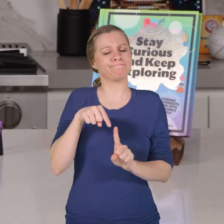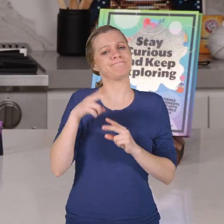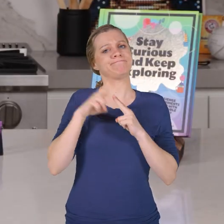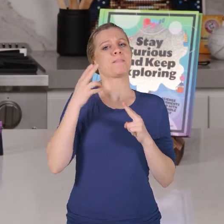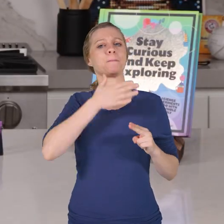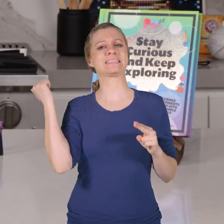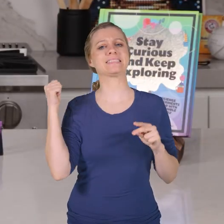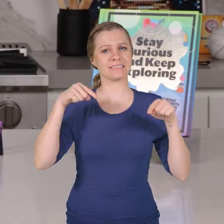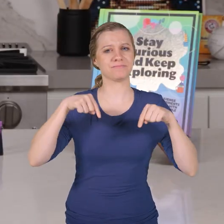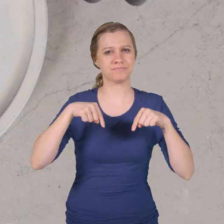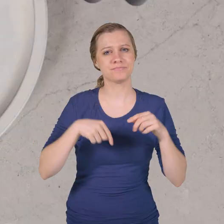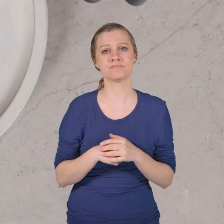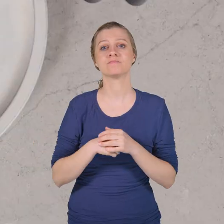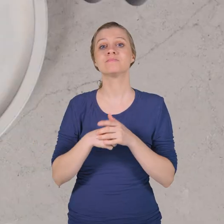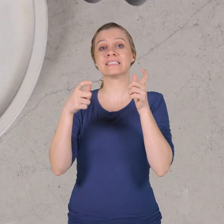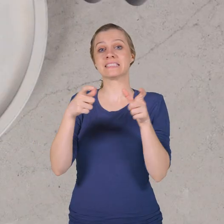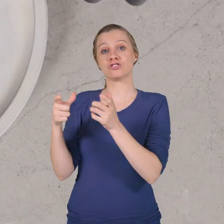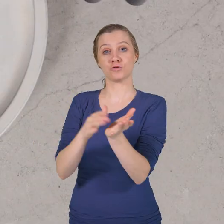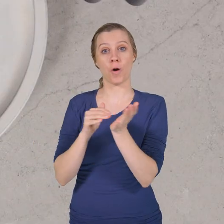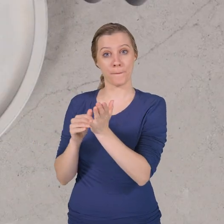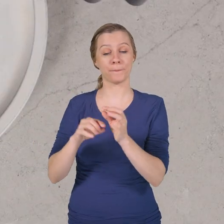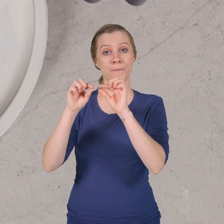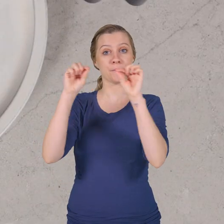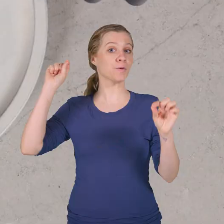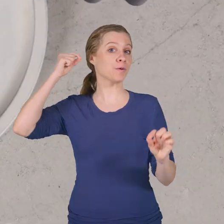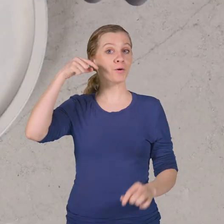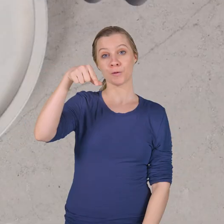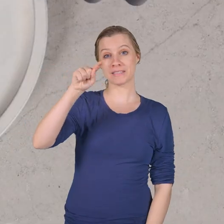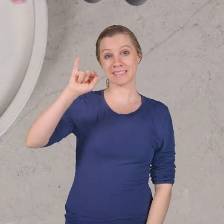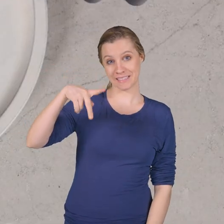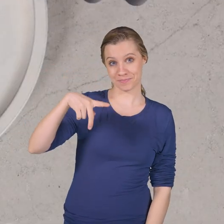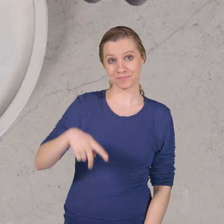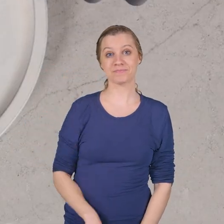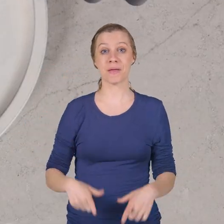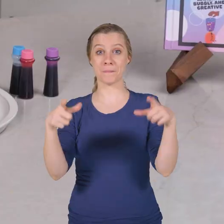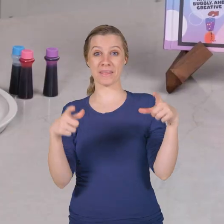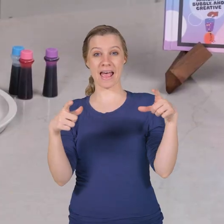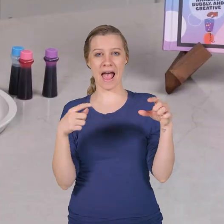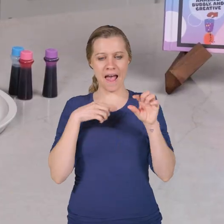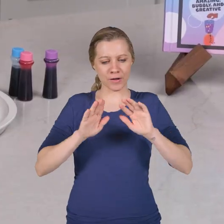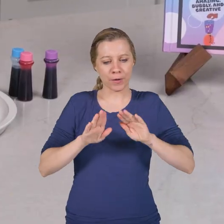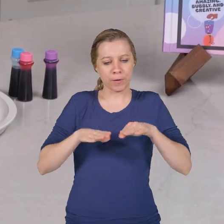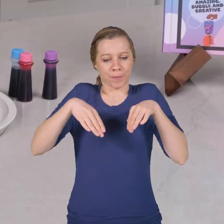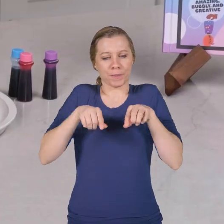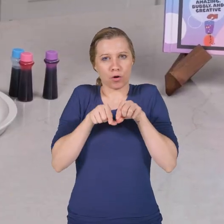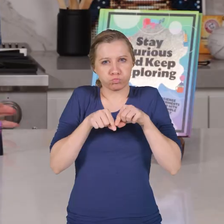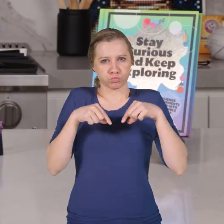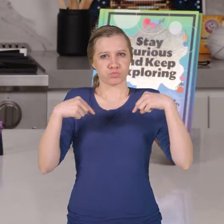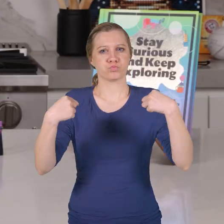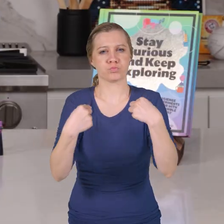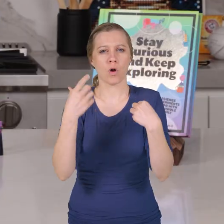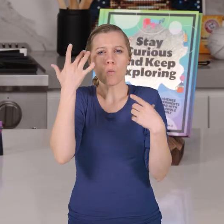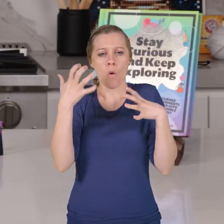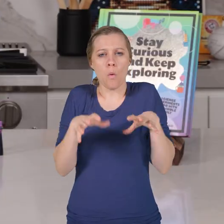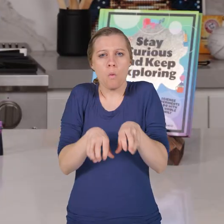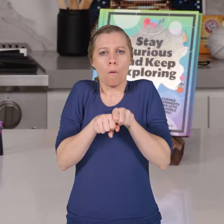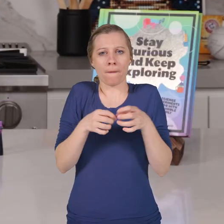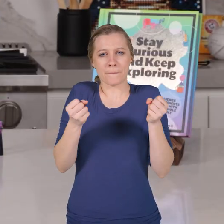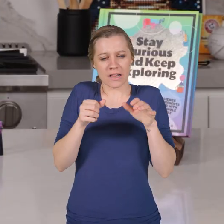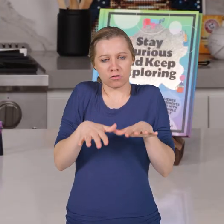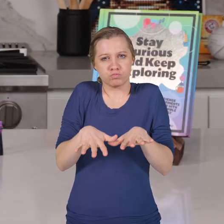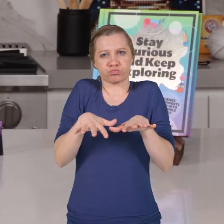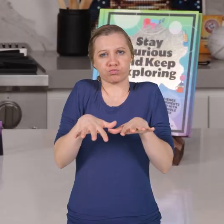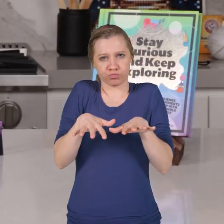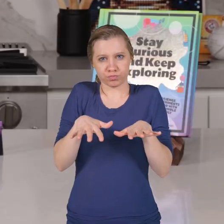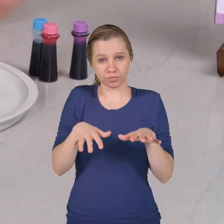but I think whole milk works the best. Dish soap, some Q-tips, a plate with a little bit of a lip to it because you want it to be able to hold